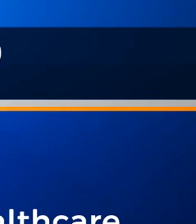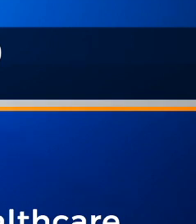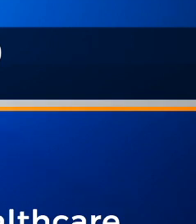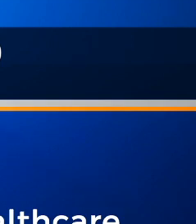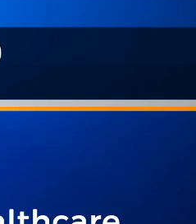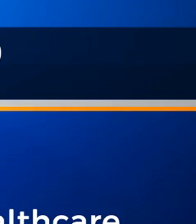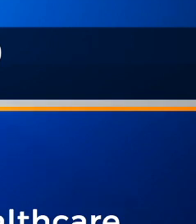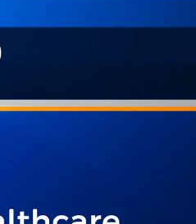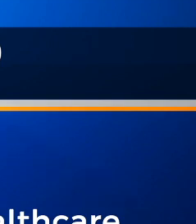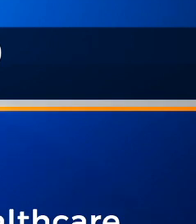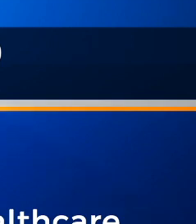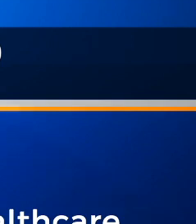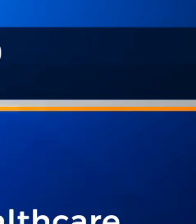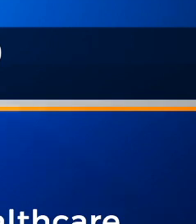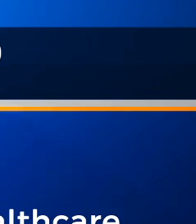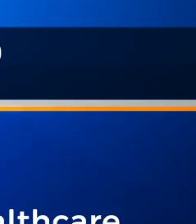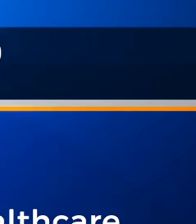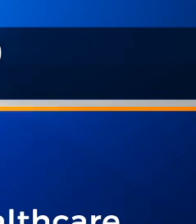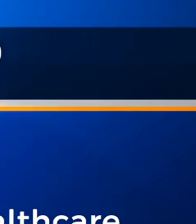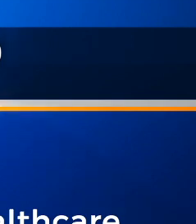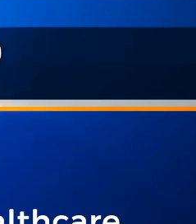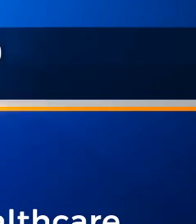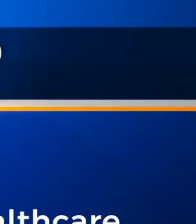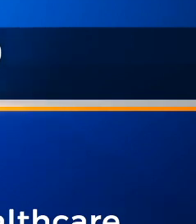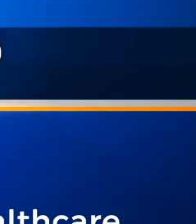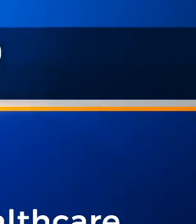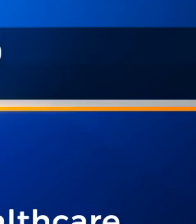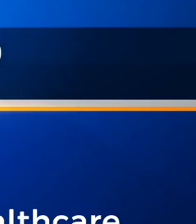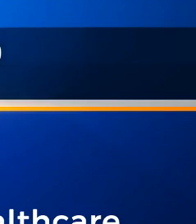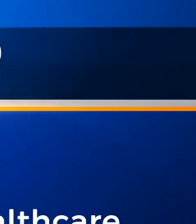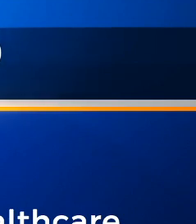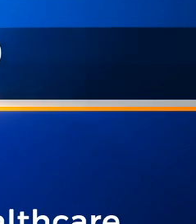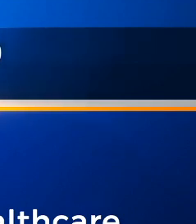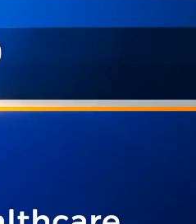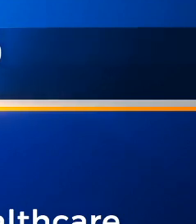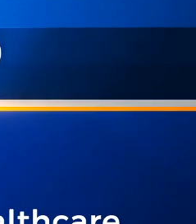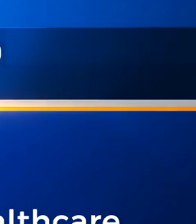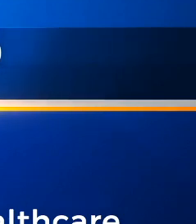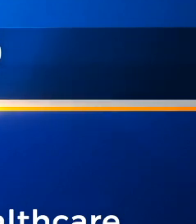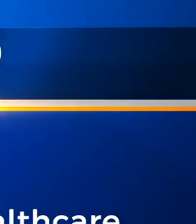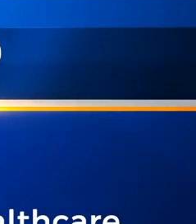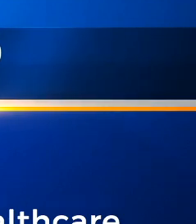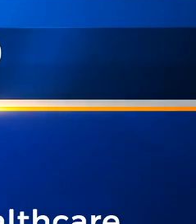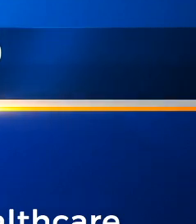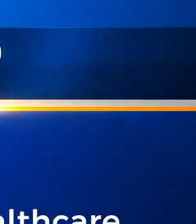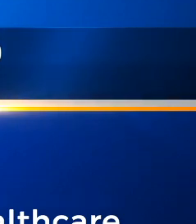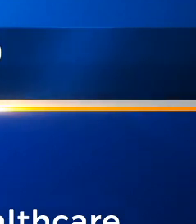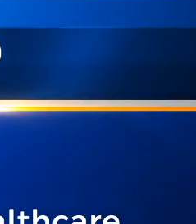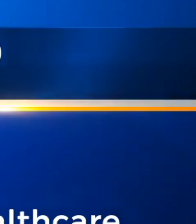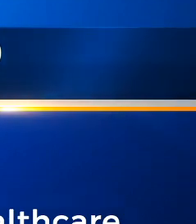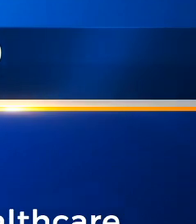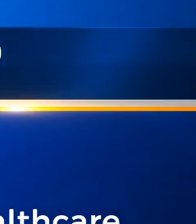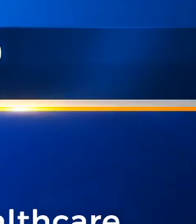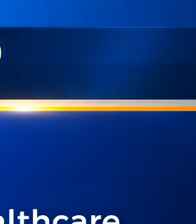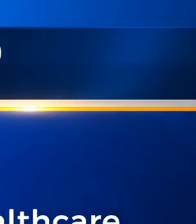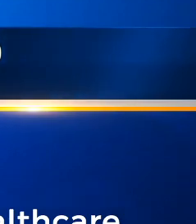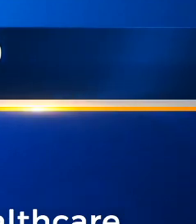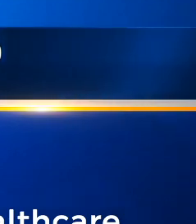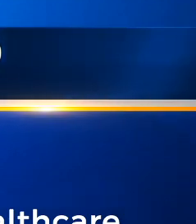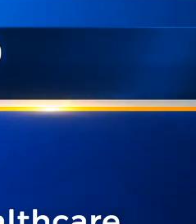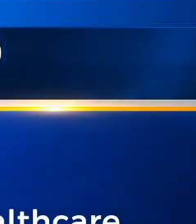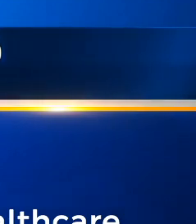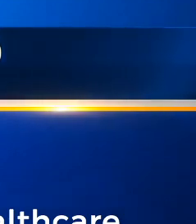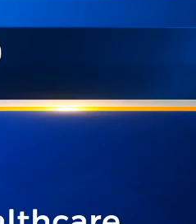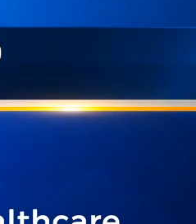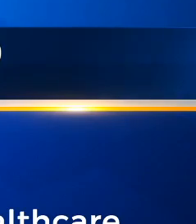talk about what's going on in America, we are one of, what, 11, a dozen states right now with that mandate of stay at home, and they're saying it's really